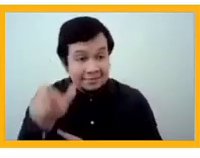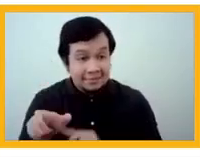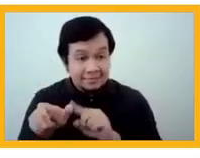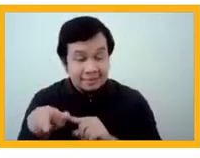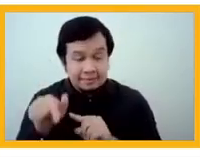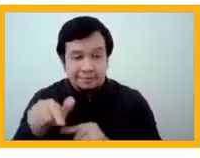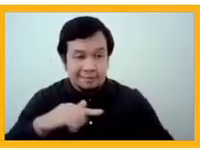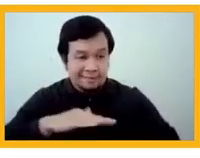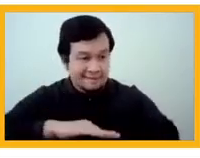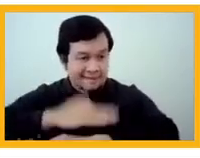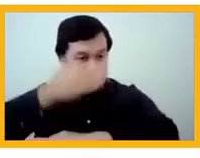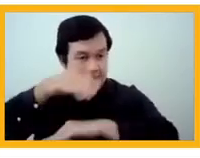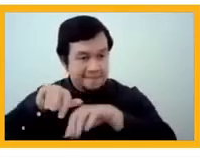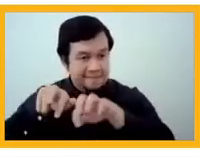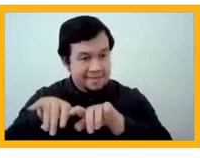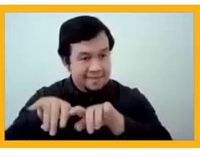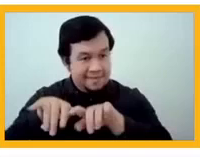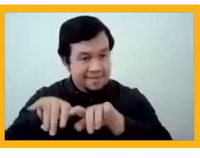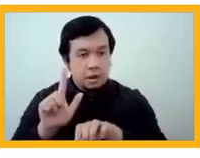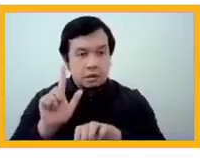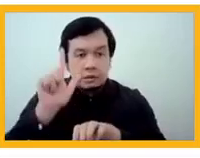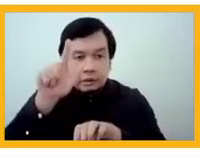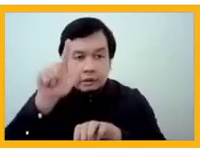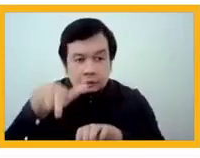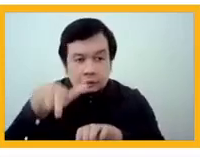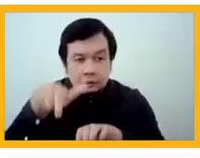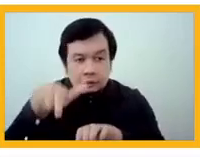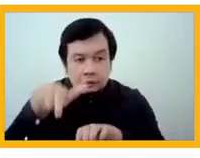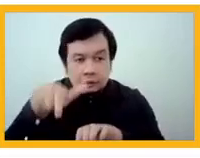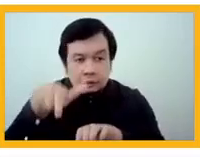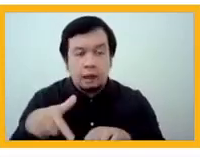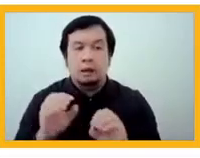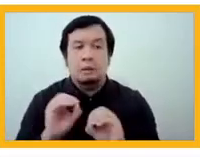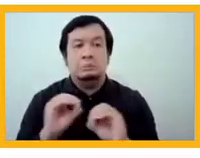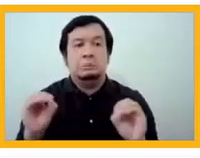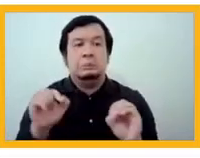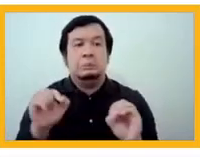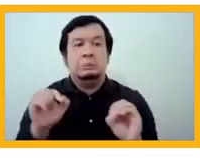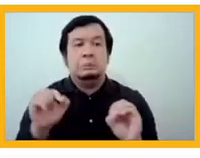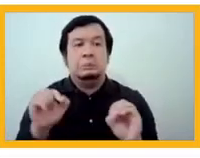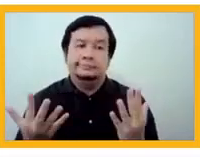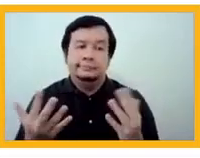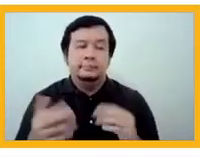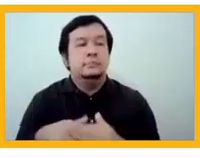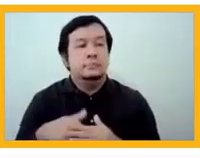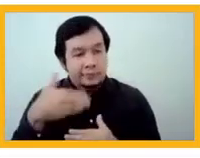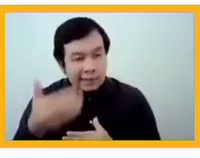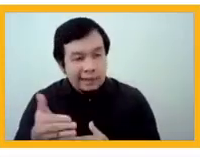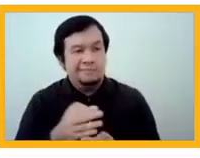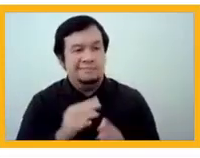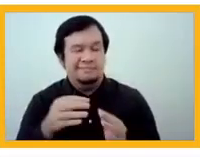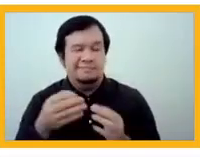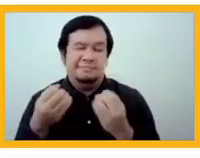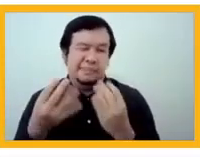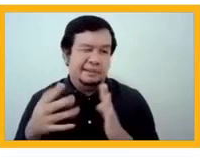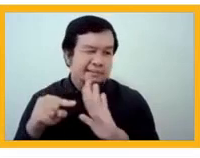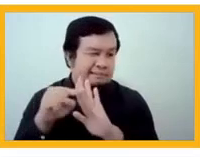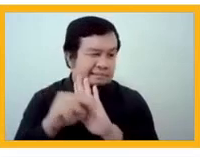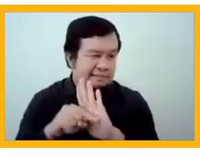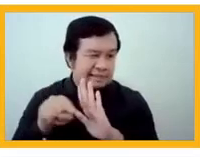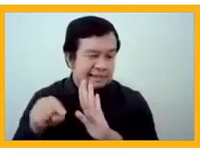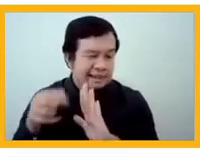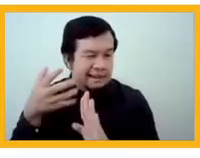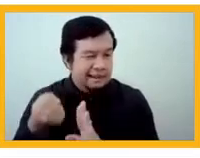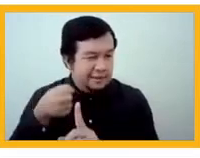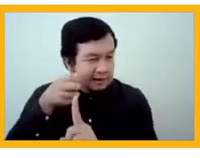no effect. And then there's studies that get you negative effects. Okay, so a well-known study in Romania that gave